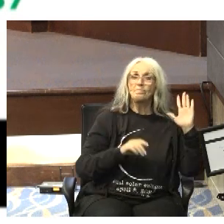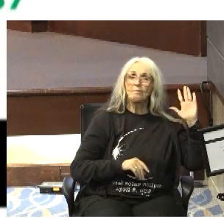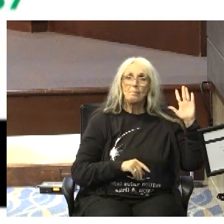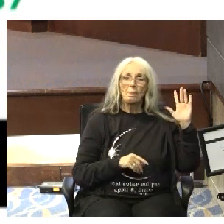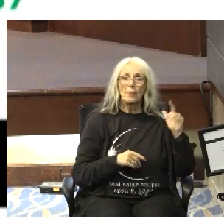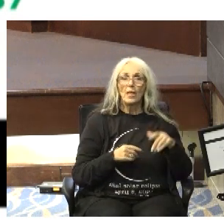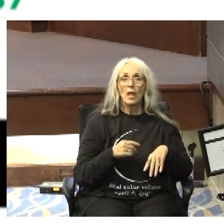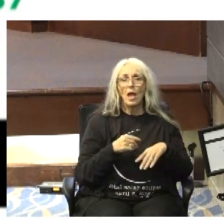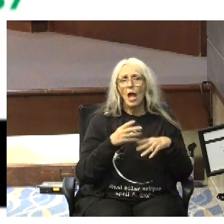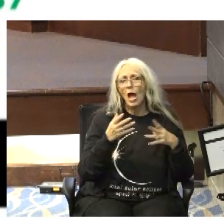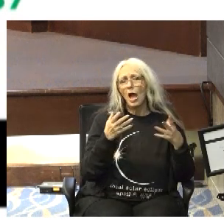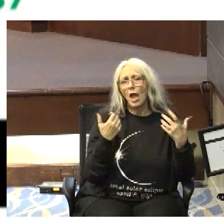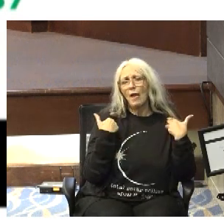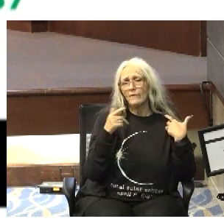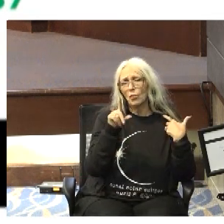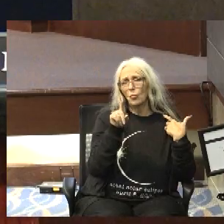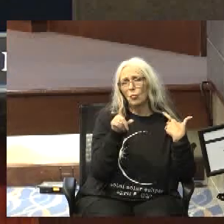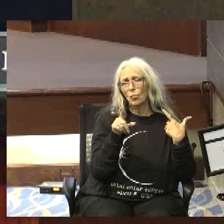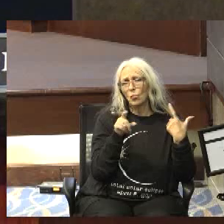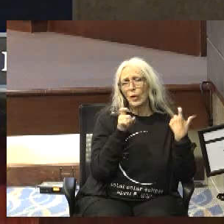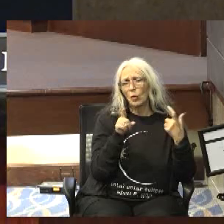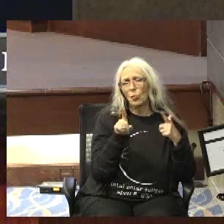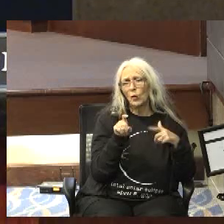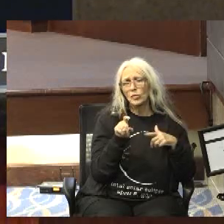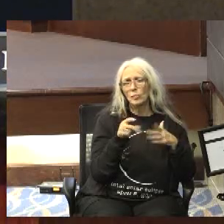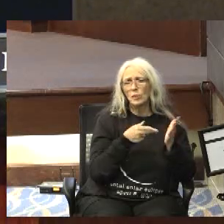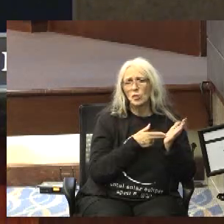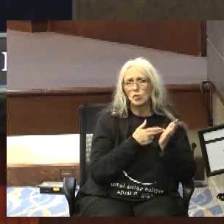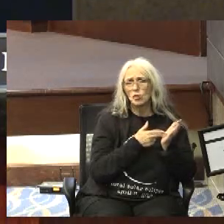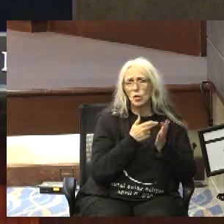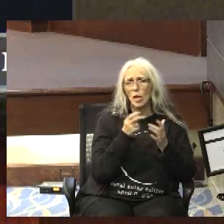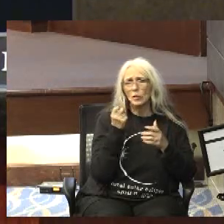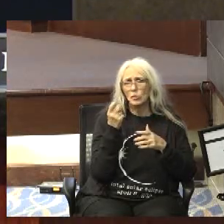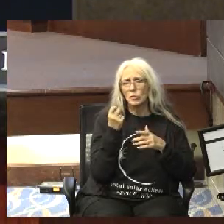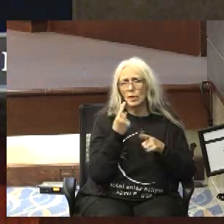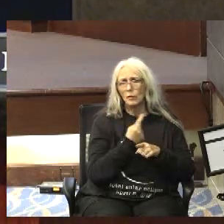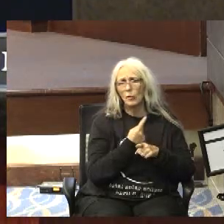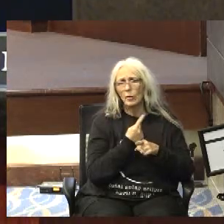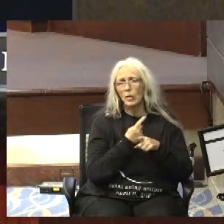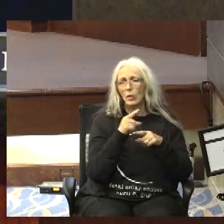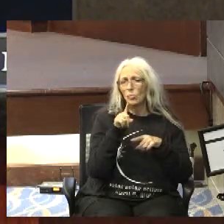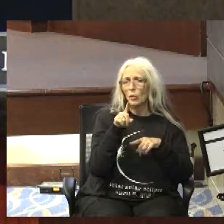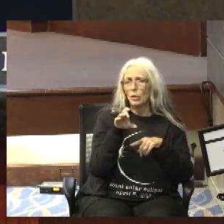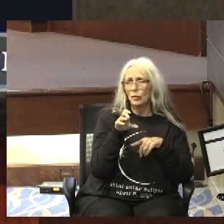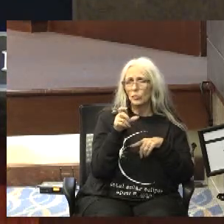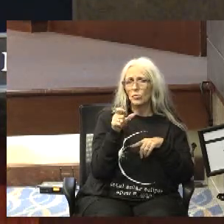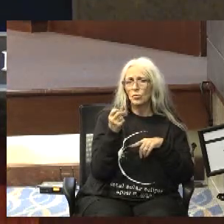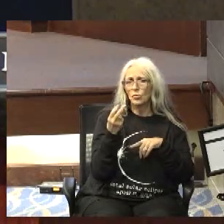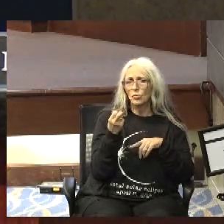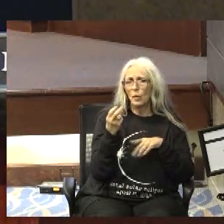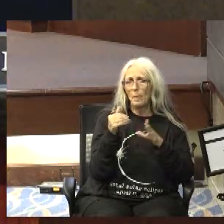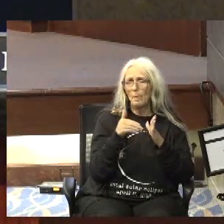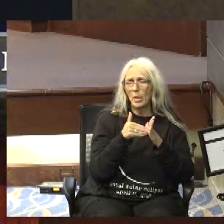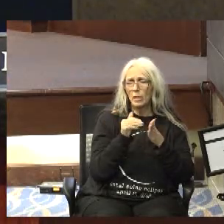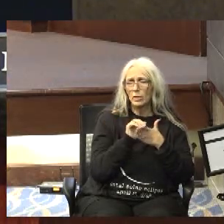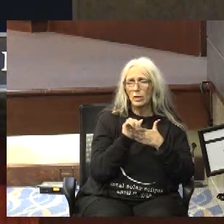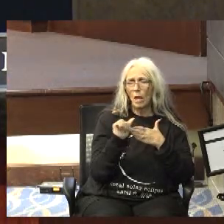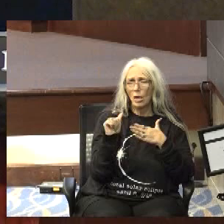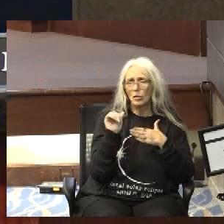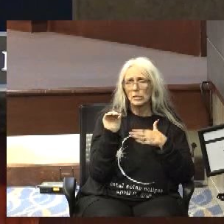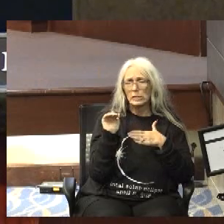a quick question that I just want to make sure I'm understanding the structure of this right, because that $112 million does